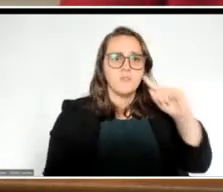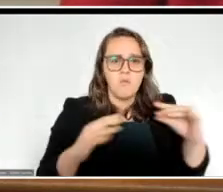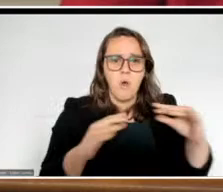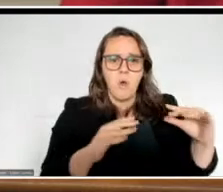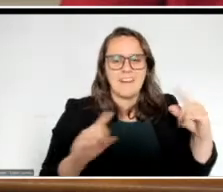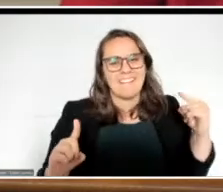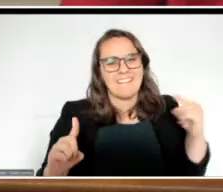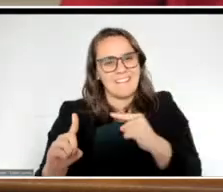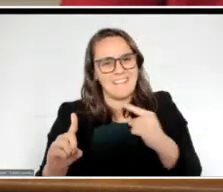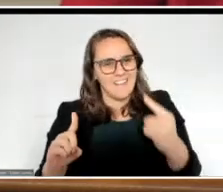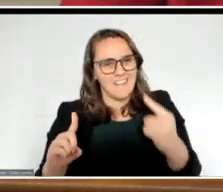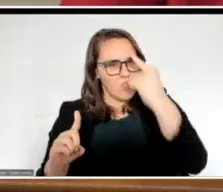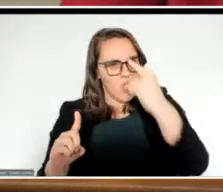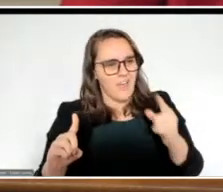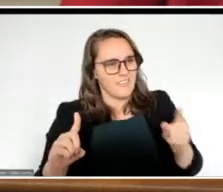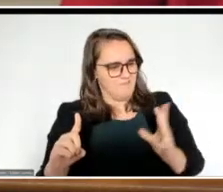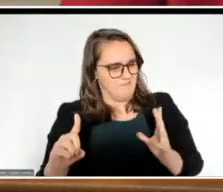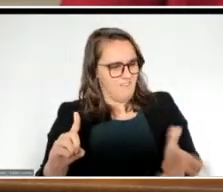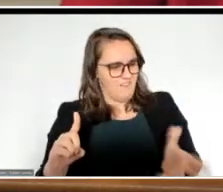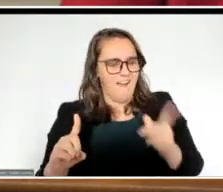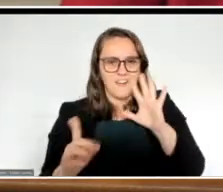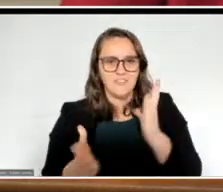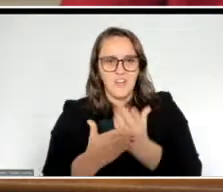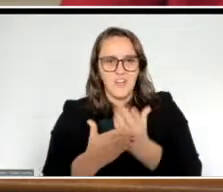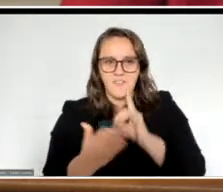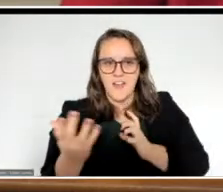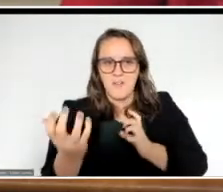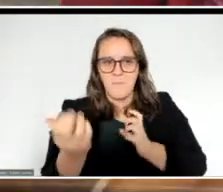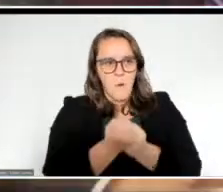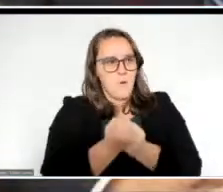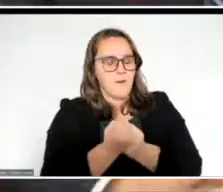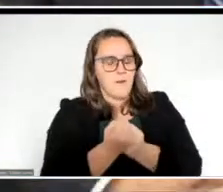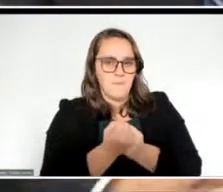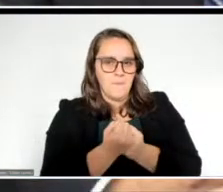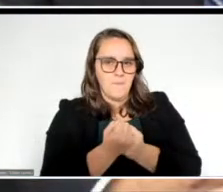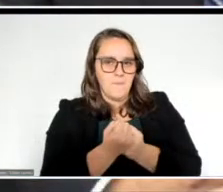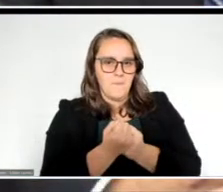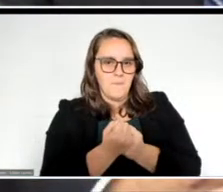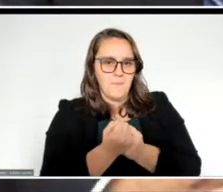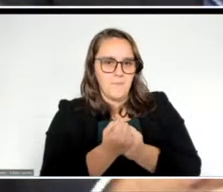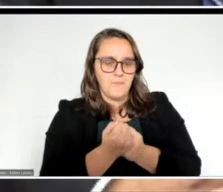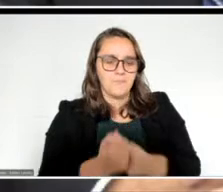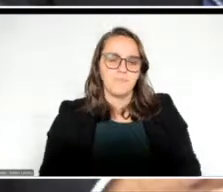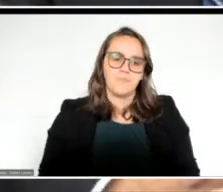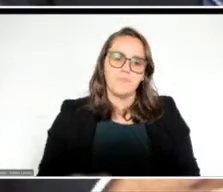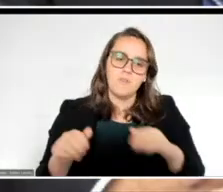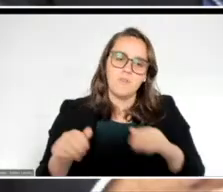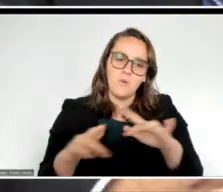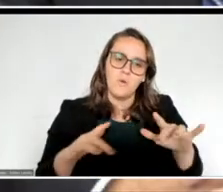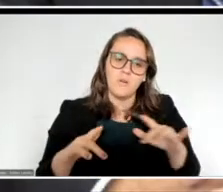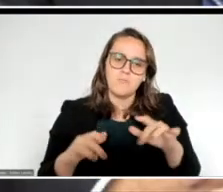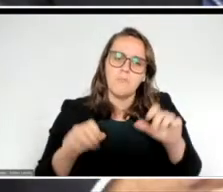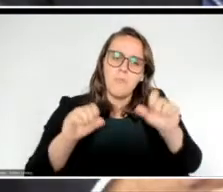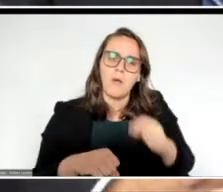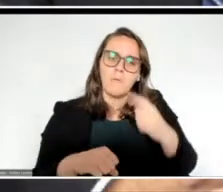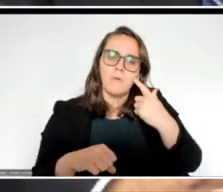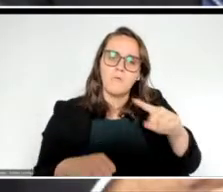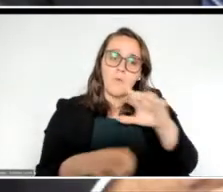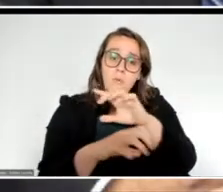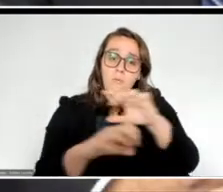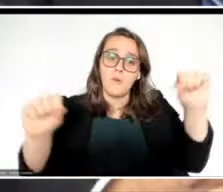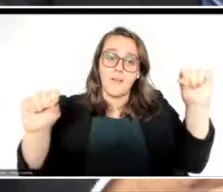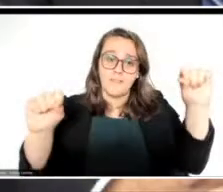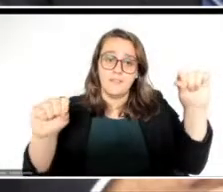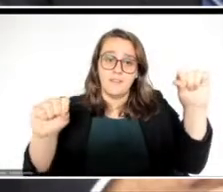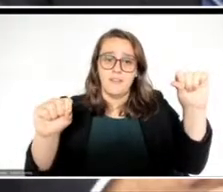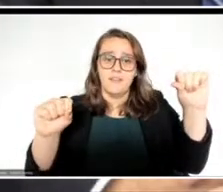he incited it, and he supported it. Would it have been possible at any moment for the president to walk down to the